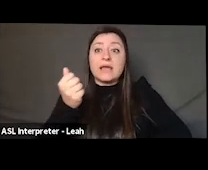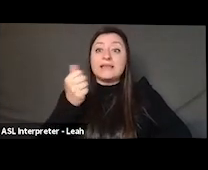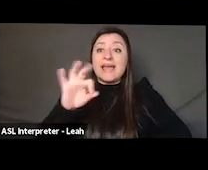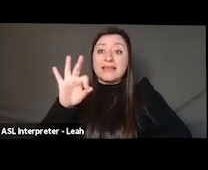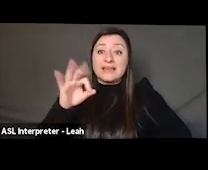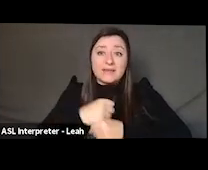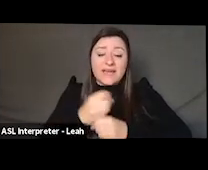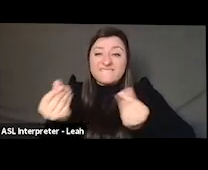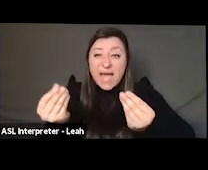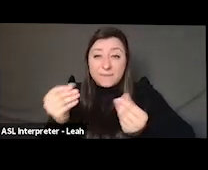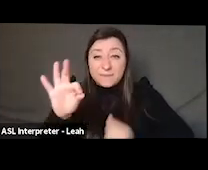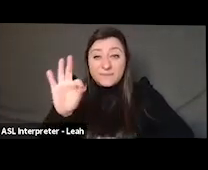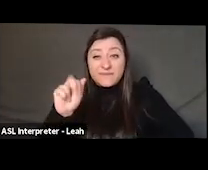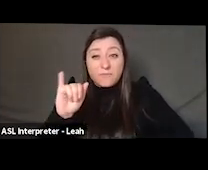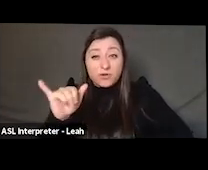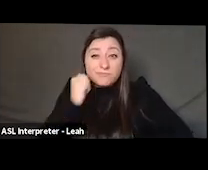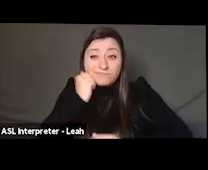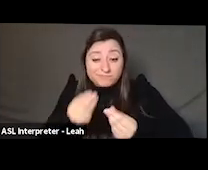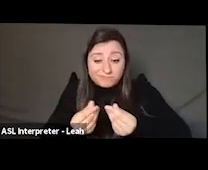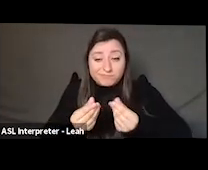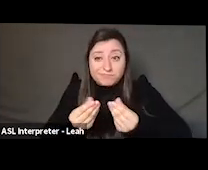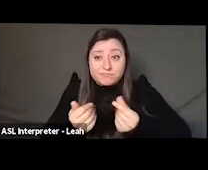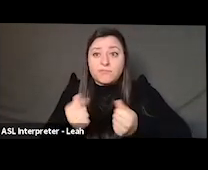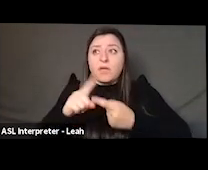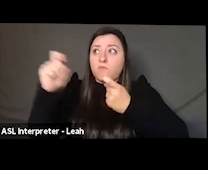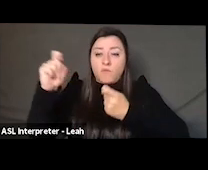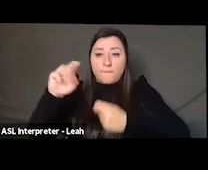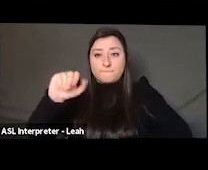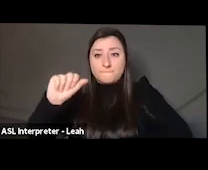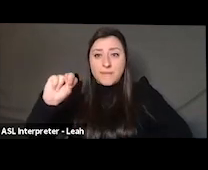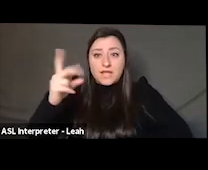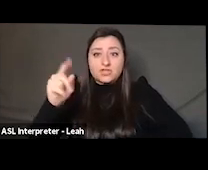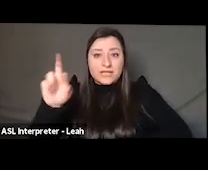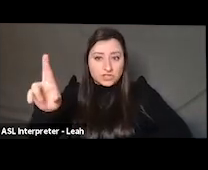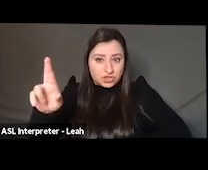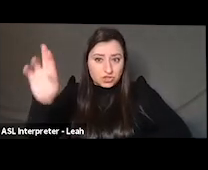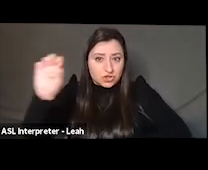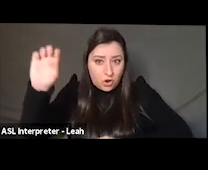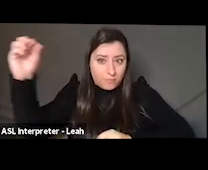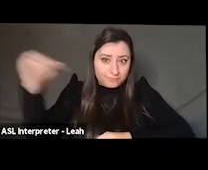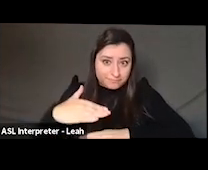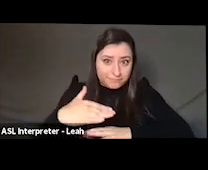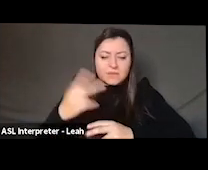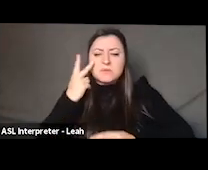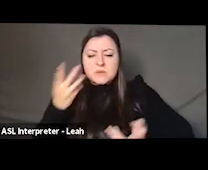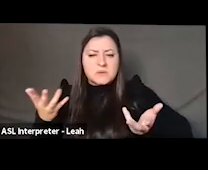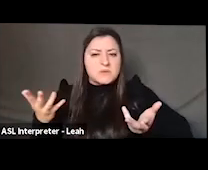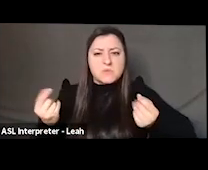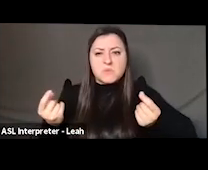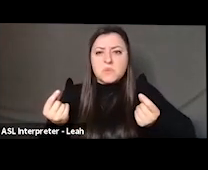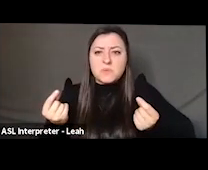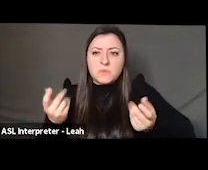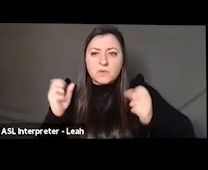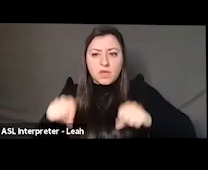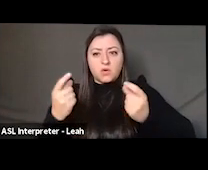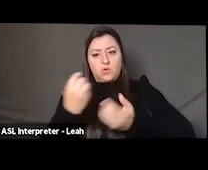the fabric were imported from Manchester. To see to what extent this opening of the